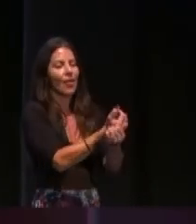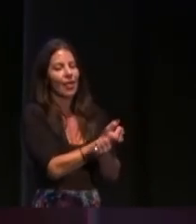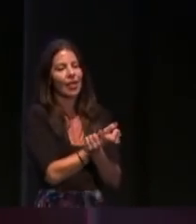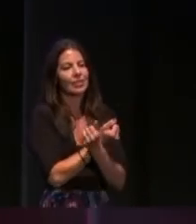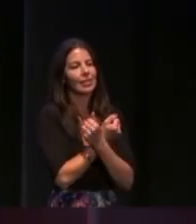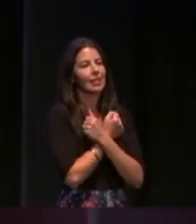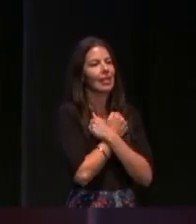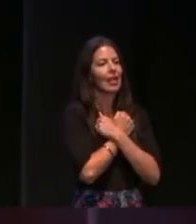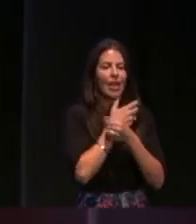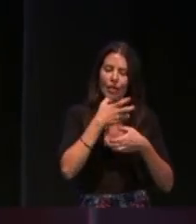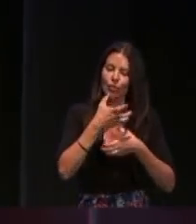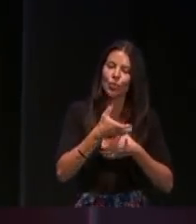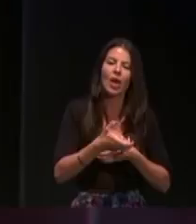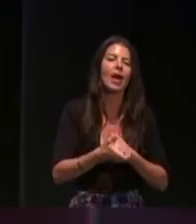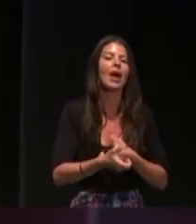Trust